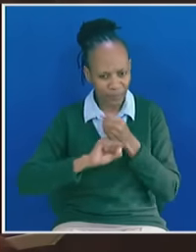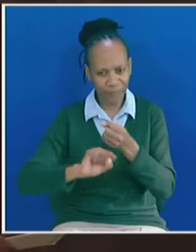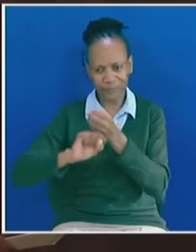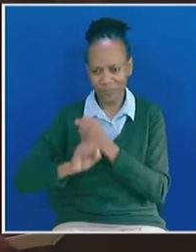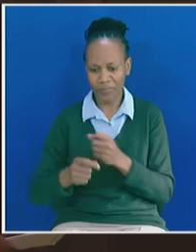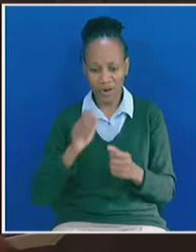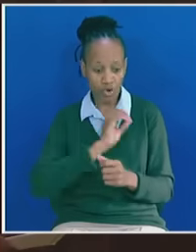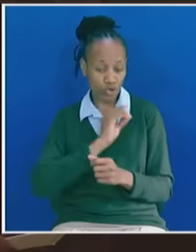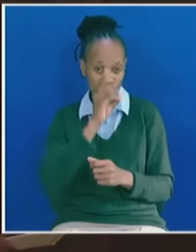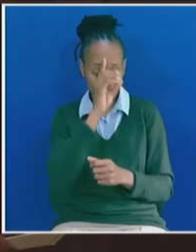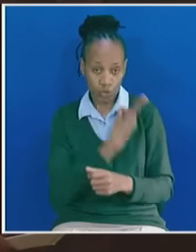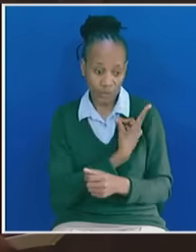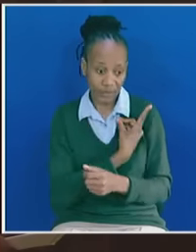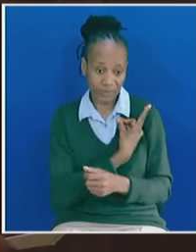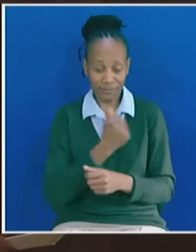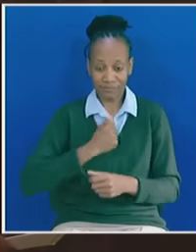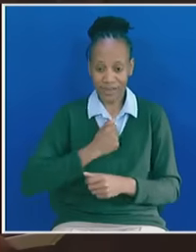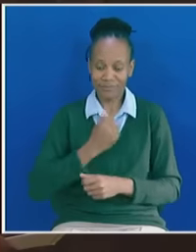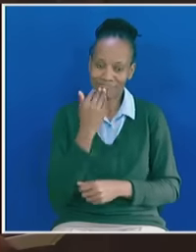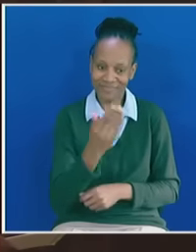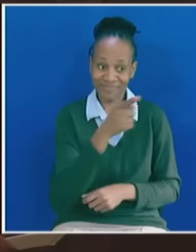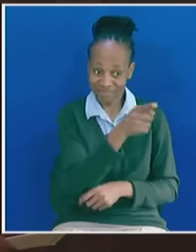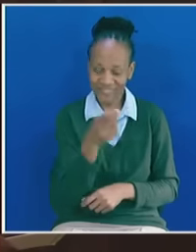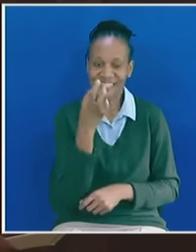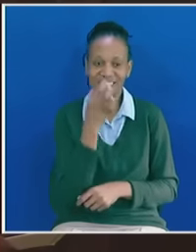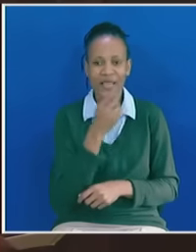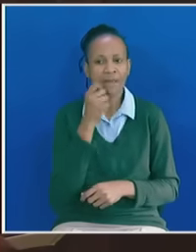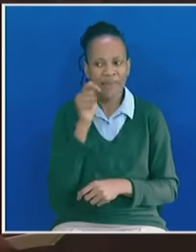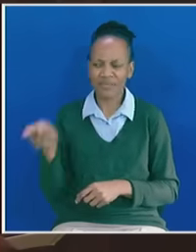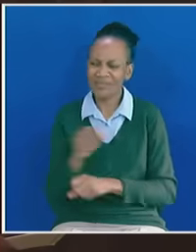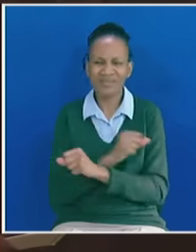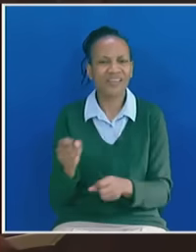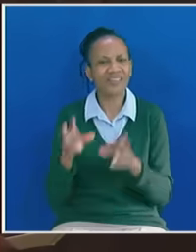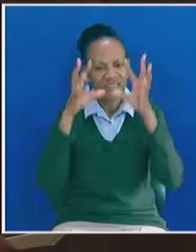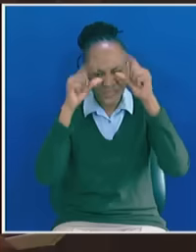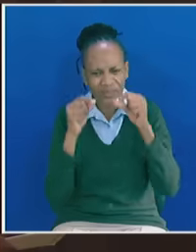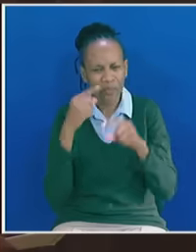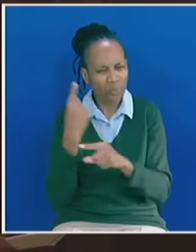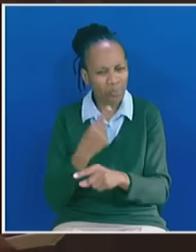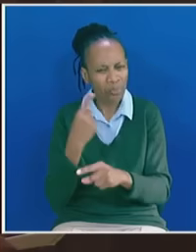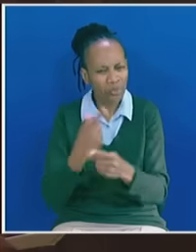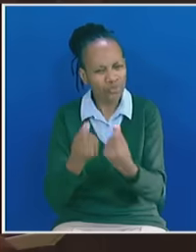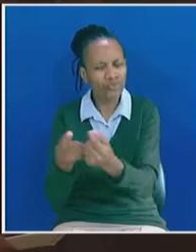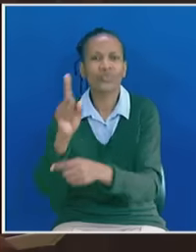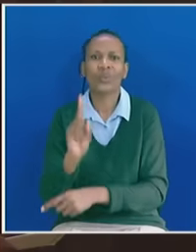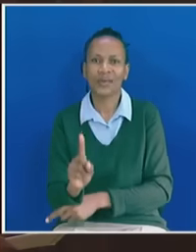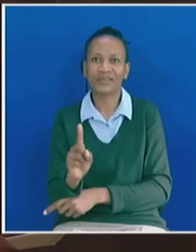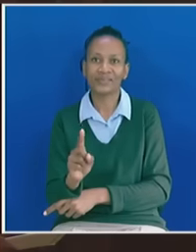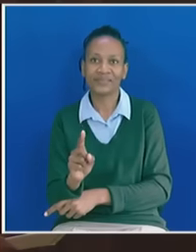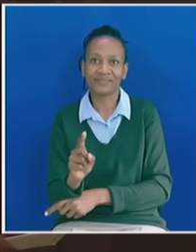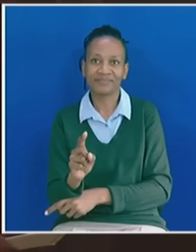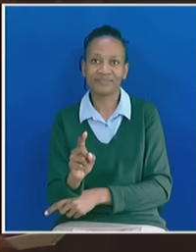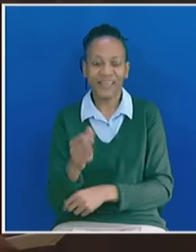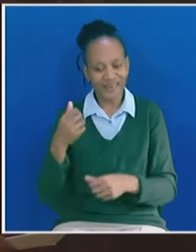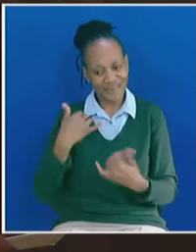two daughters here. They say, this man doesn't want to sleep. What is he up to all the time? I have Joanne and Wendy that